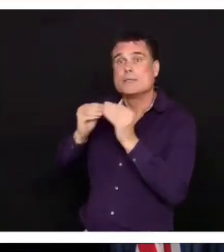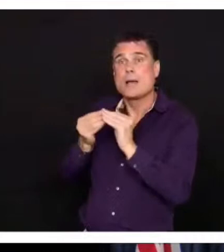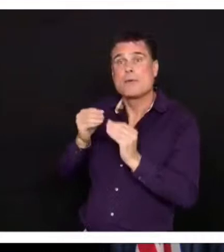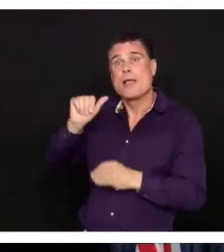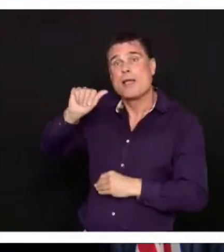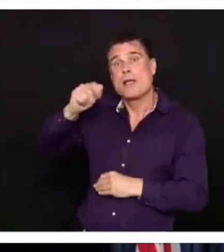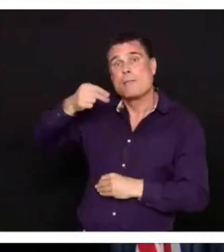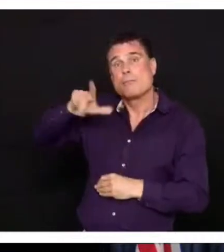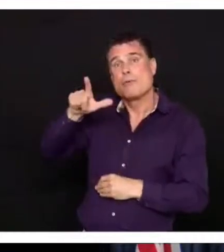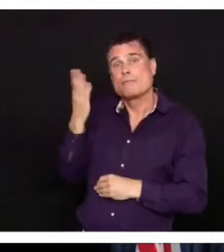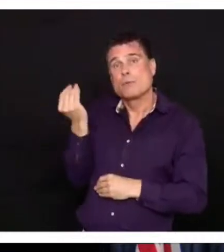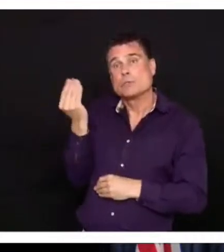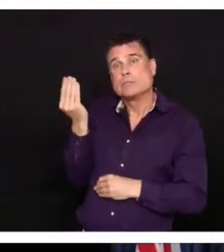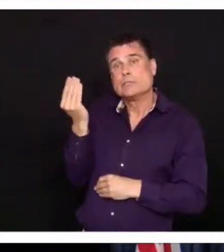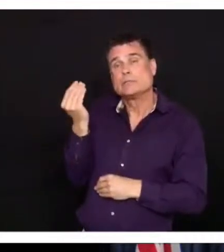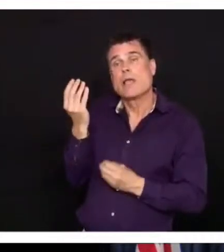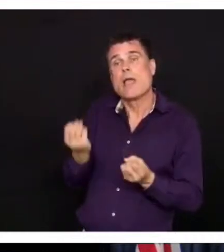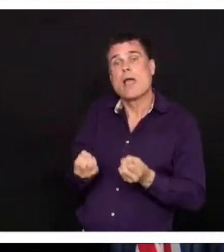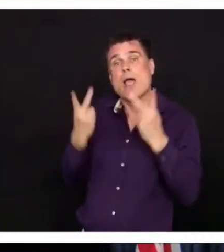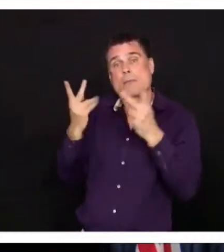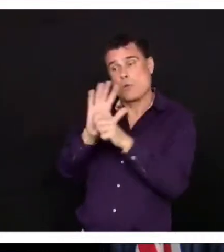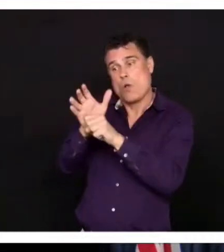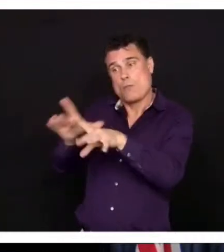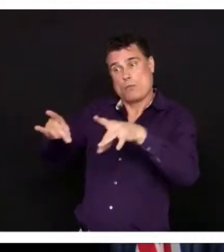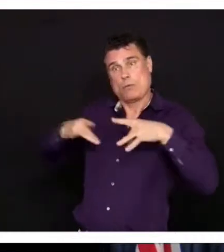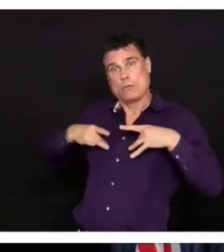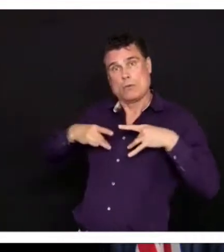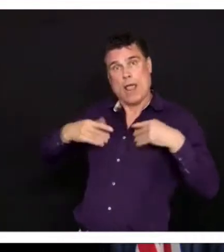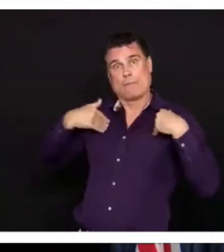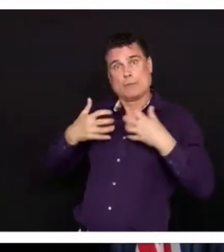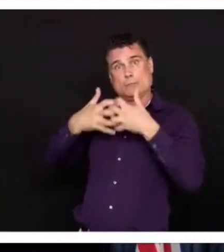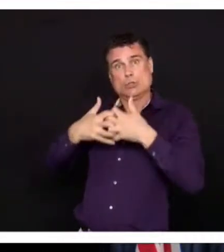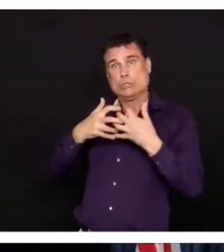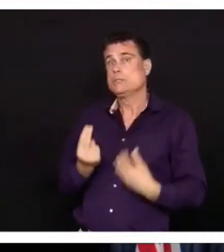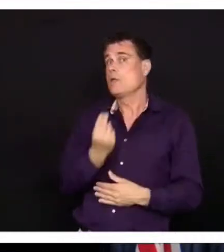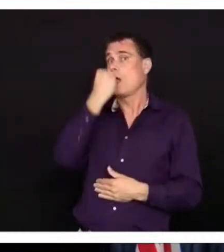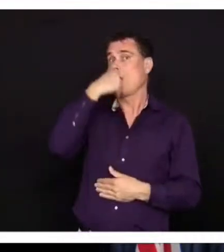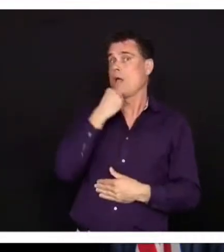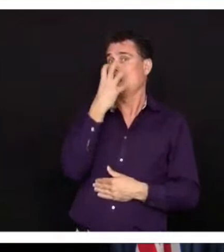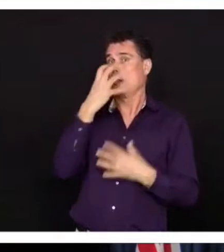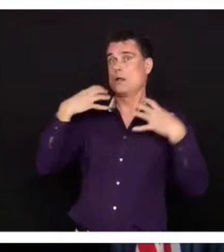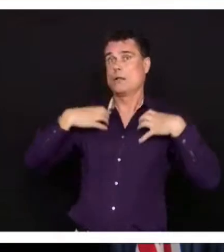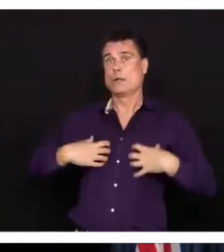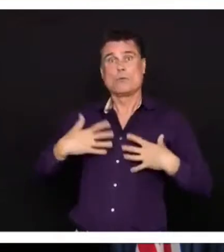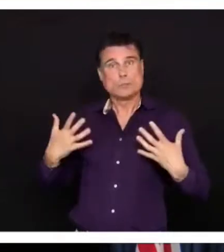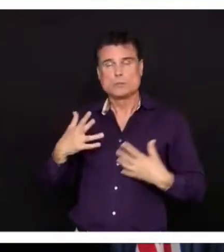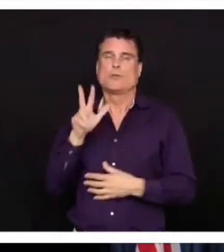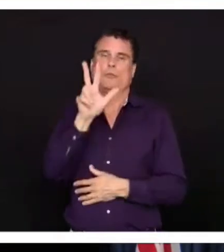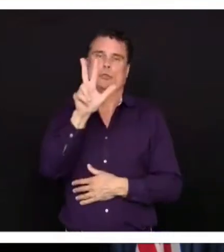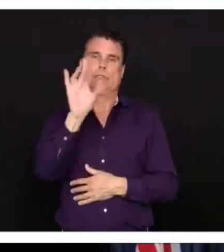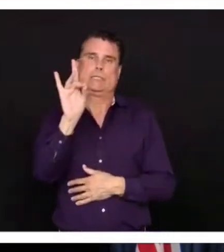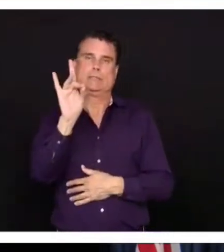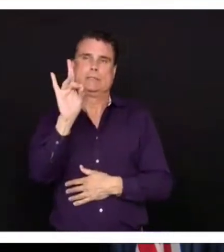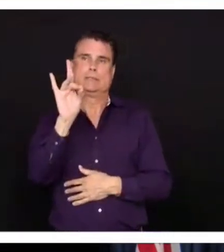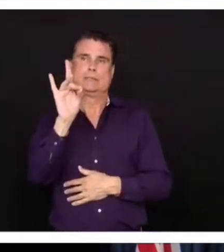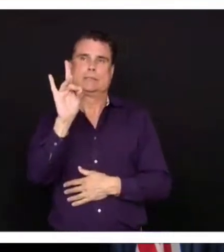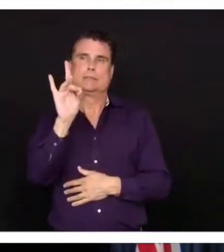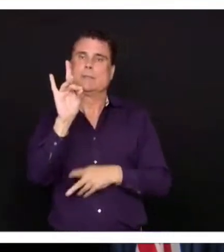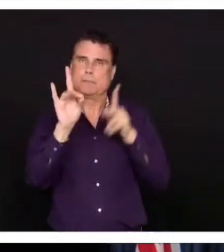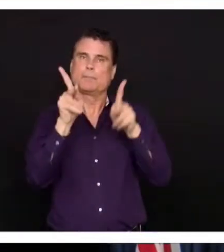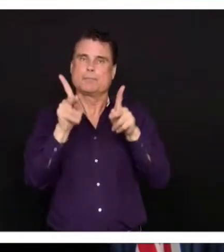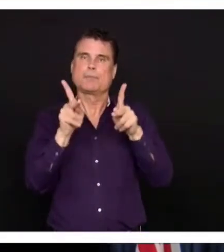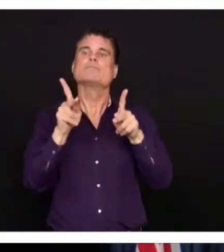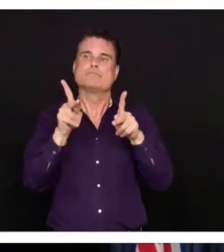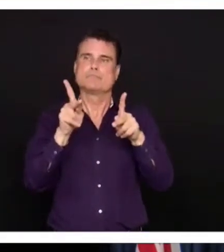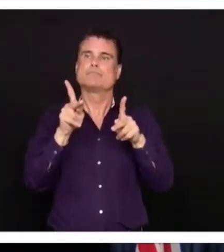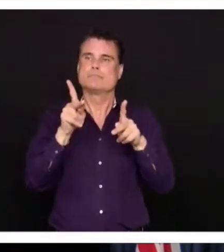all patients in British Columbia. And so you can see again that our preparations, that our needs at the moment